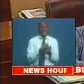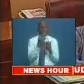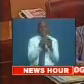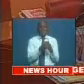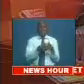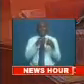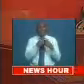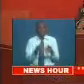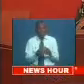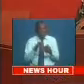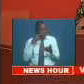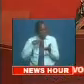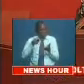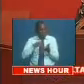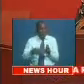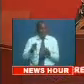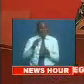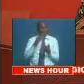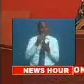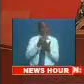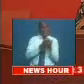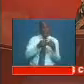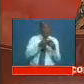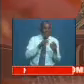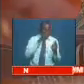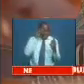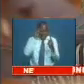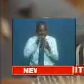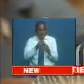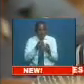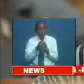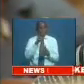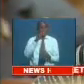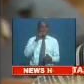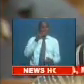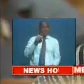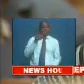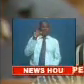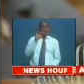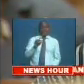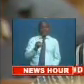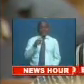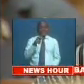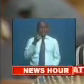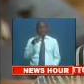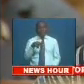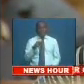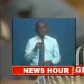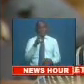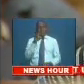deficit being reviewed upwards from budget deficit target from 6.5% of GDP